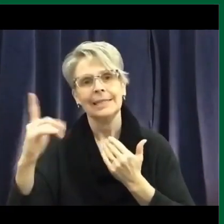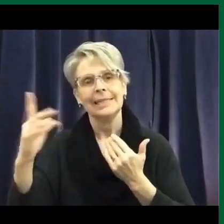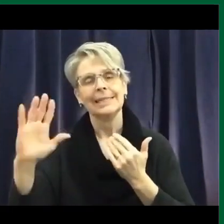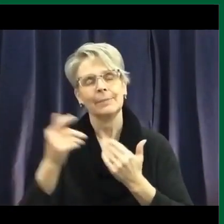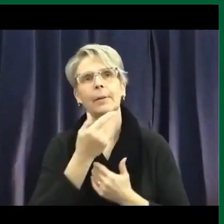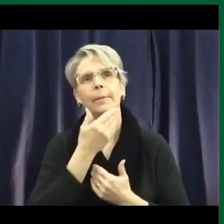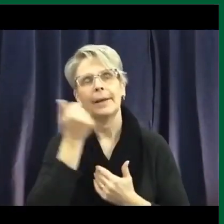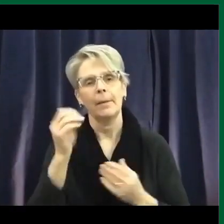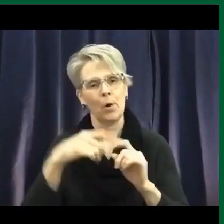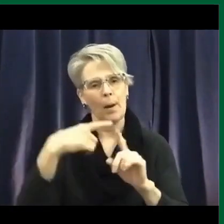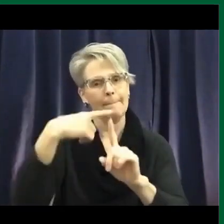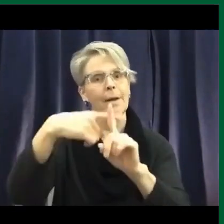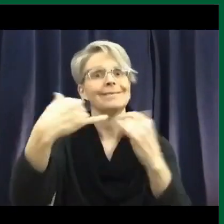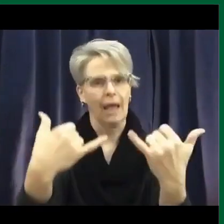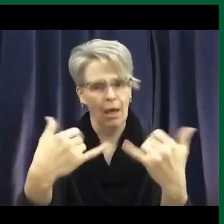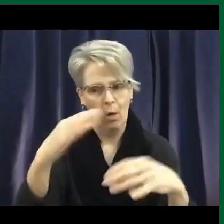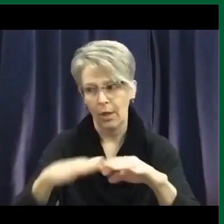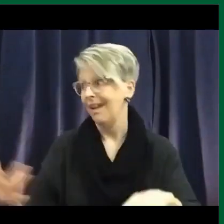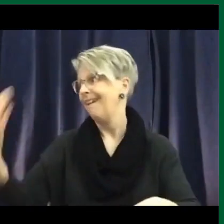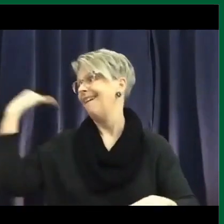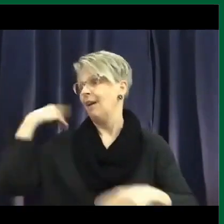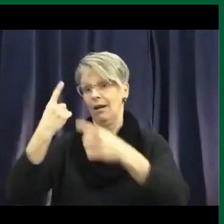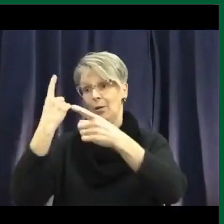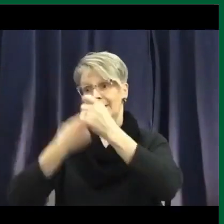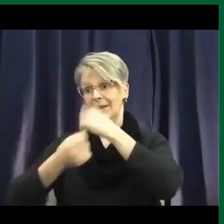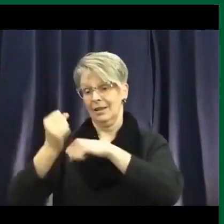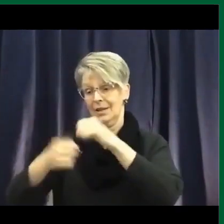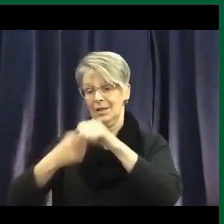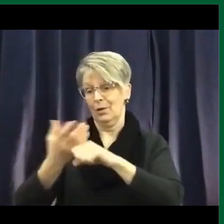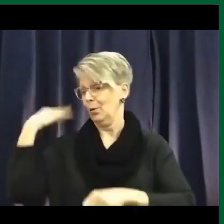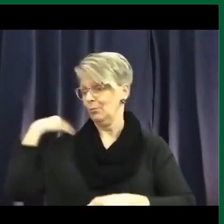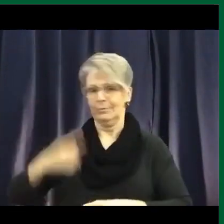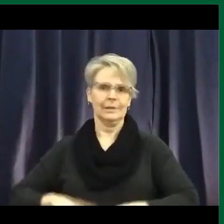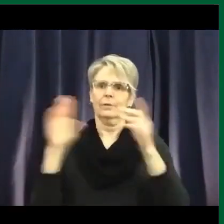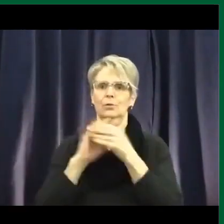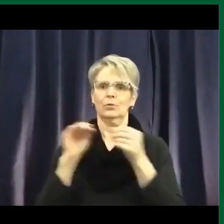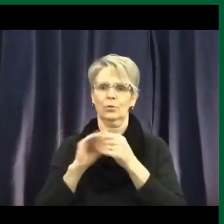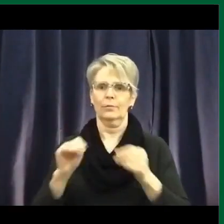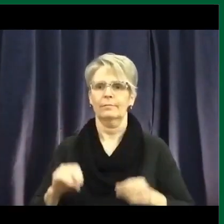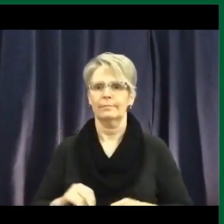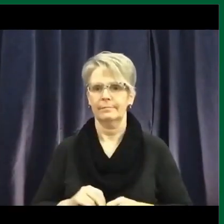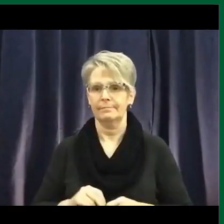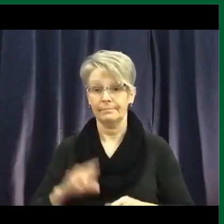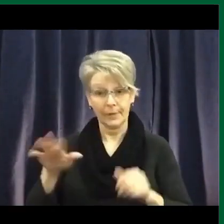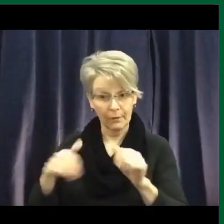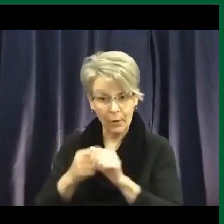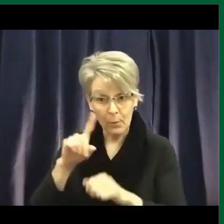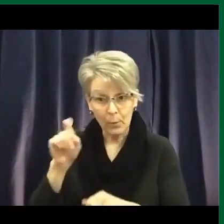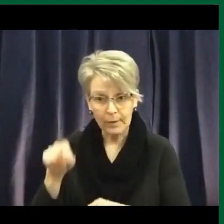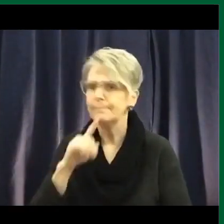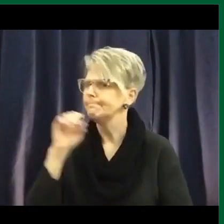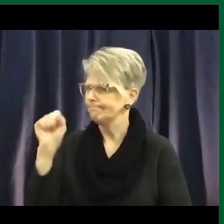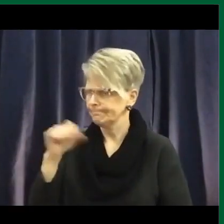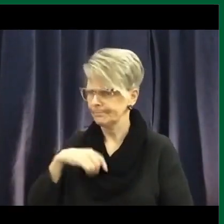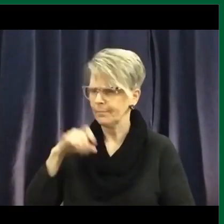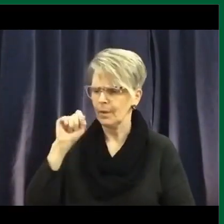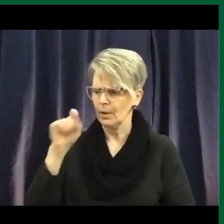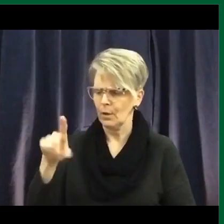did 12 months ago. Follow up, Arthur? This is for Dr. Shahab. So